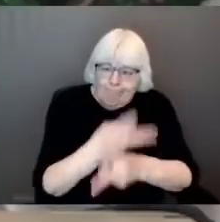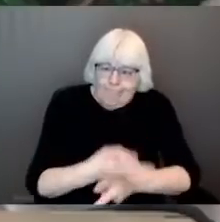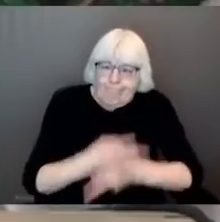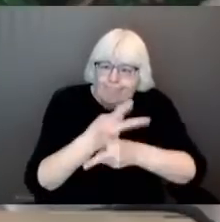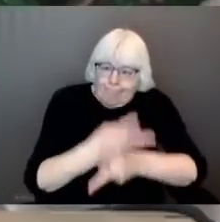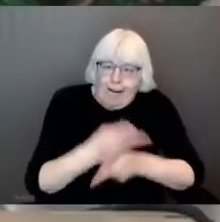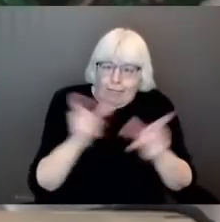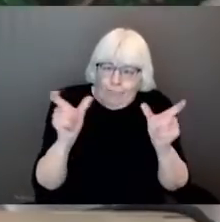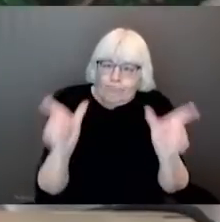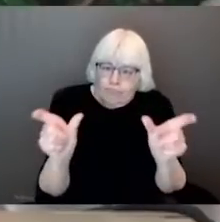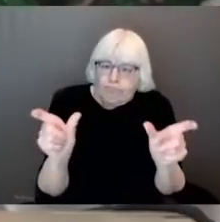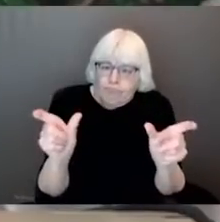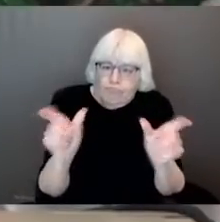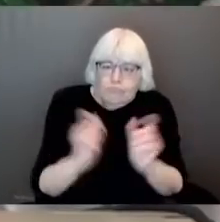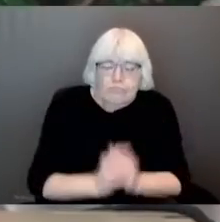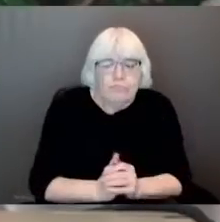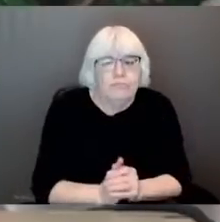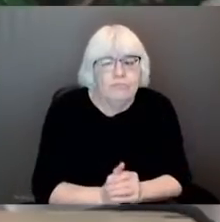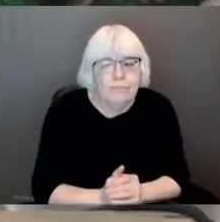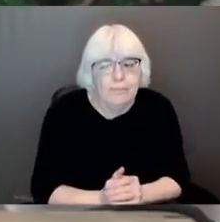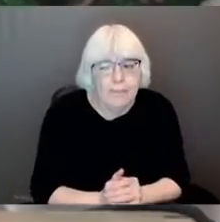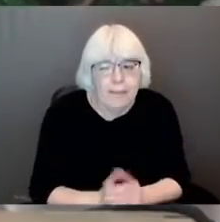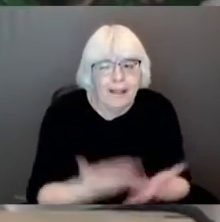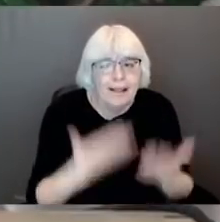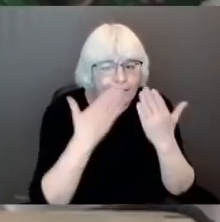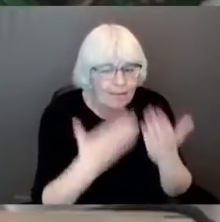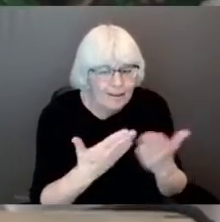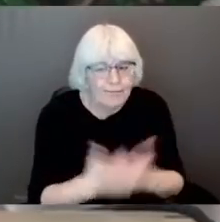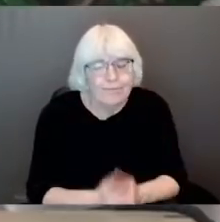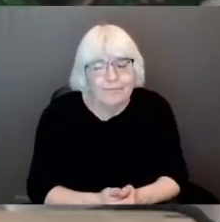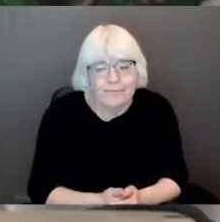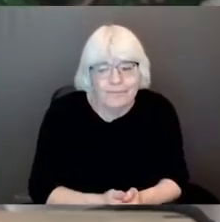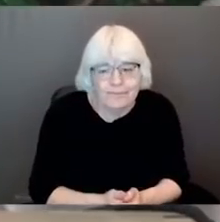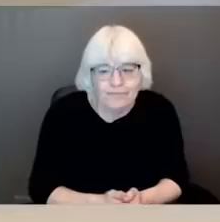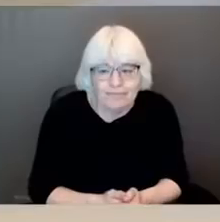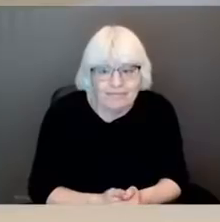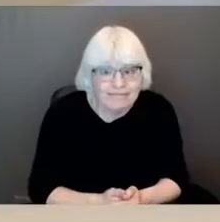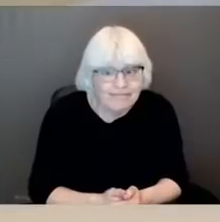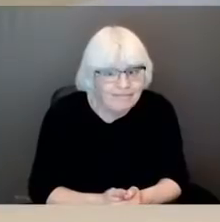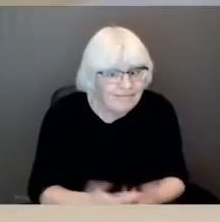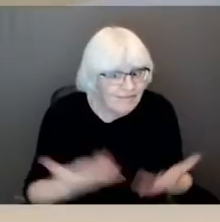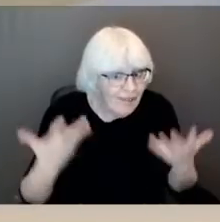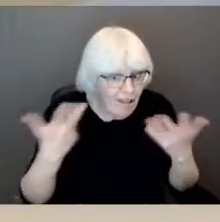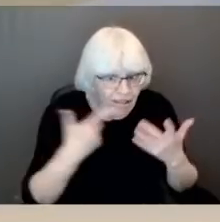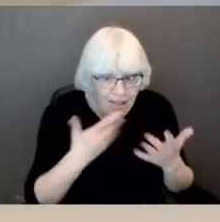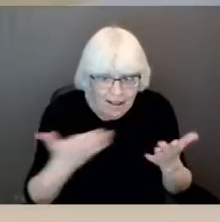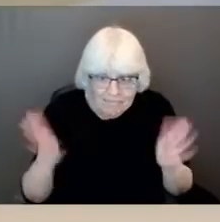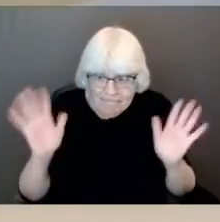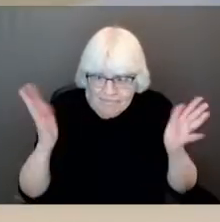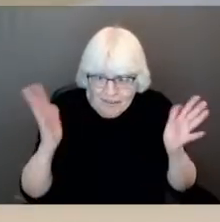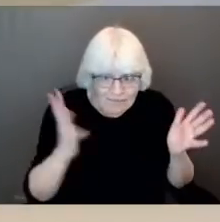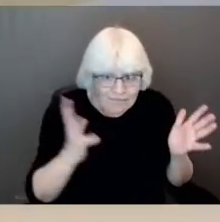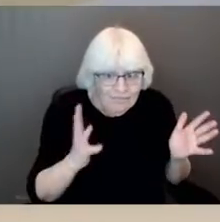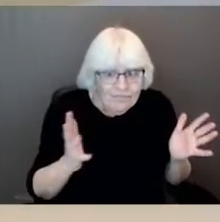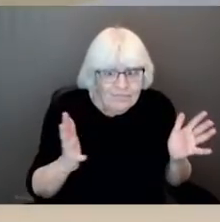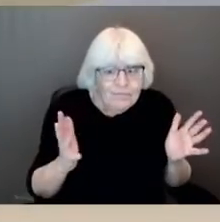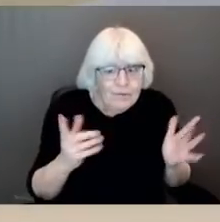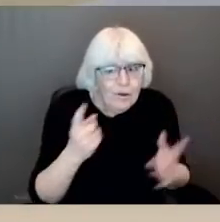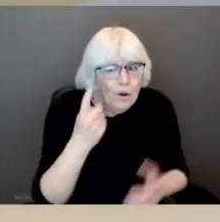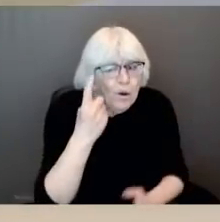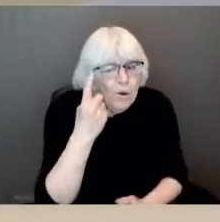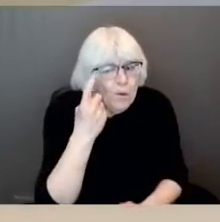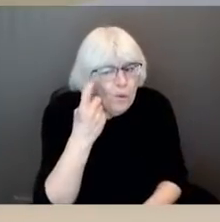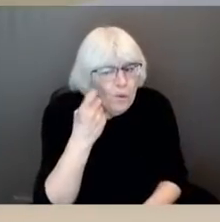That's good. Thank you both. Thank you very much. And anything else here? Yeah. Brian Higgins, CBC.